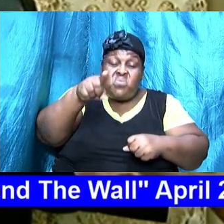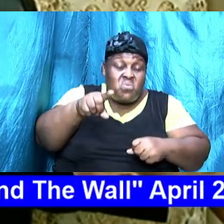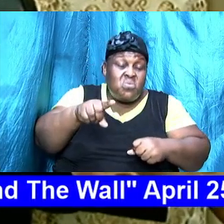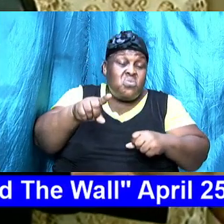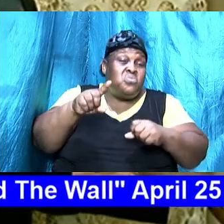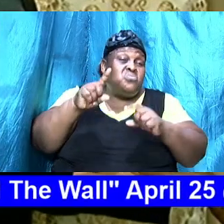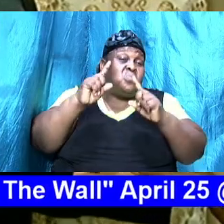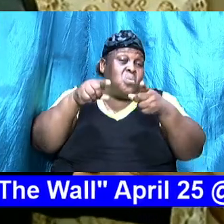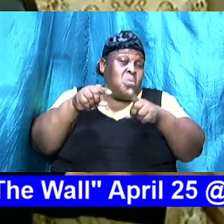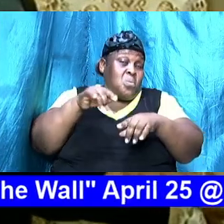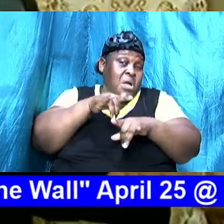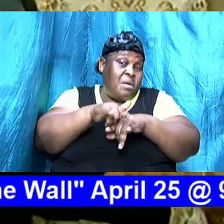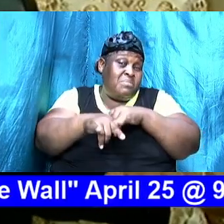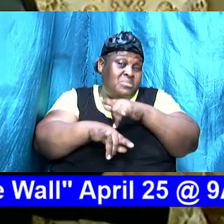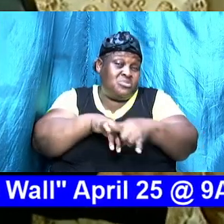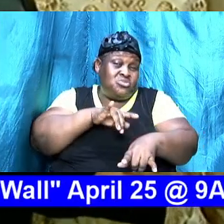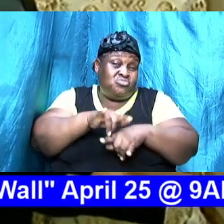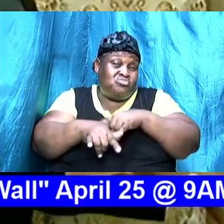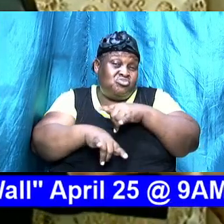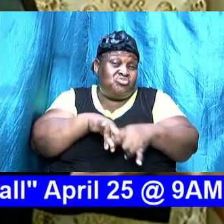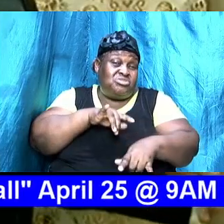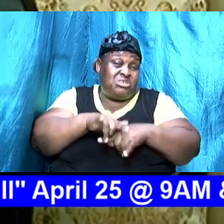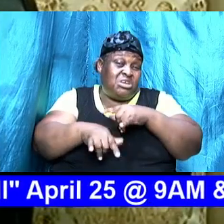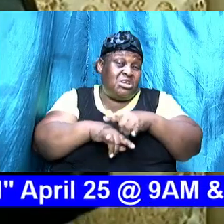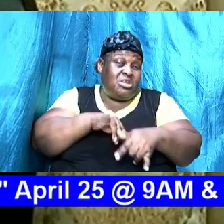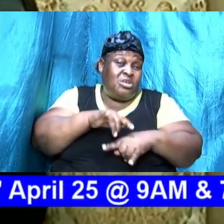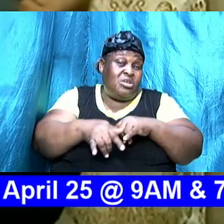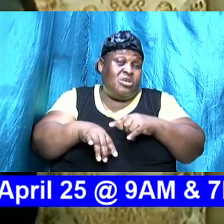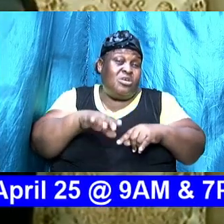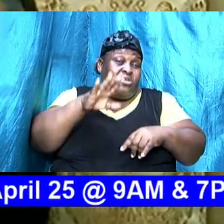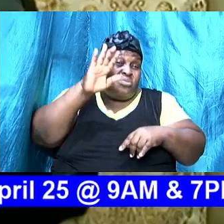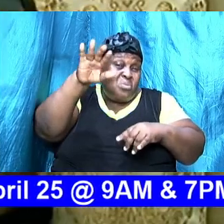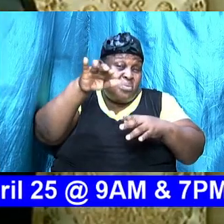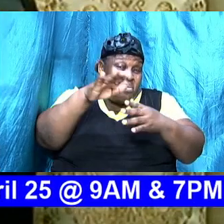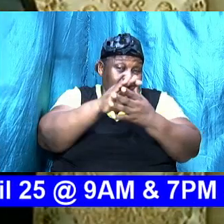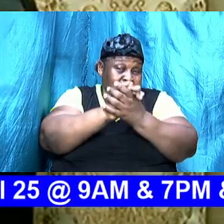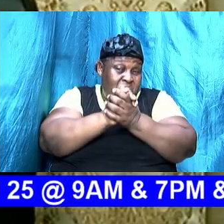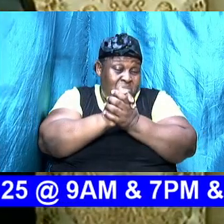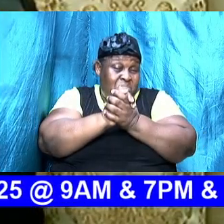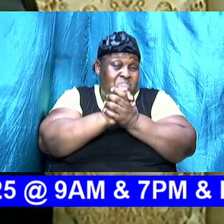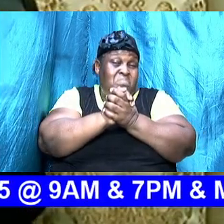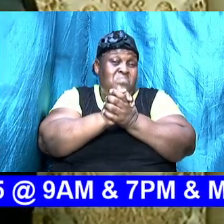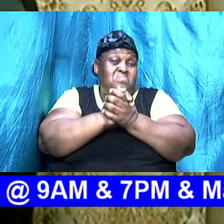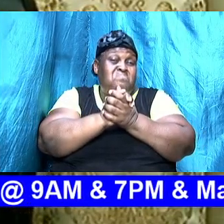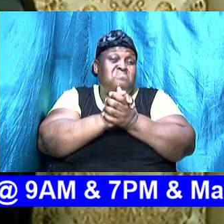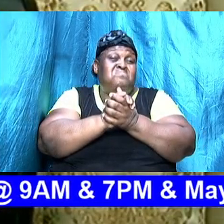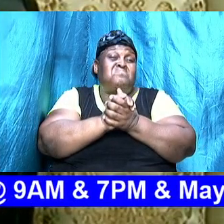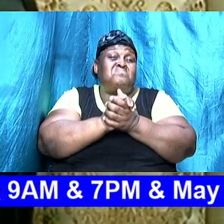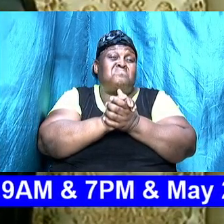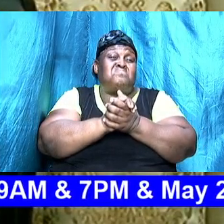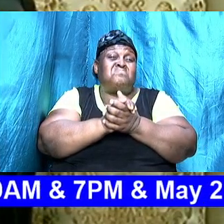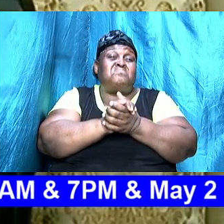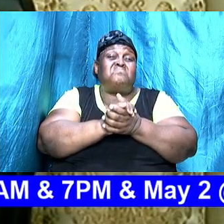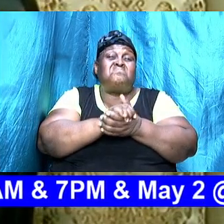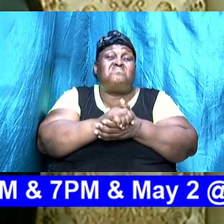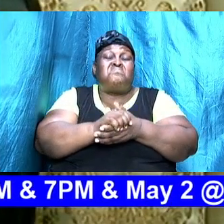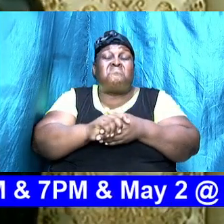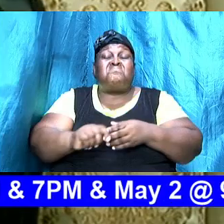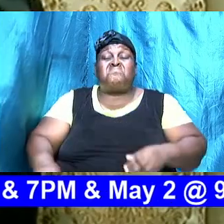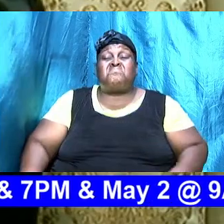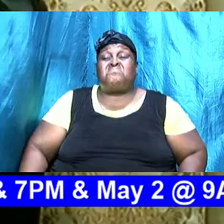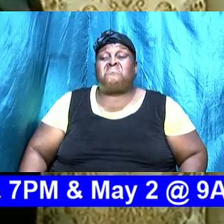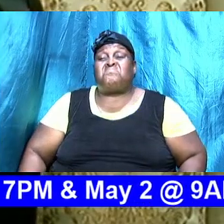decapacitate our spouses to others, and they are just sopping it up, some people, and then they jump on the bandwagon